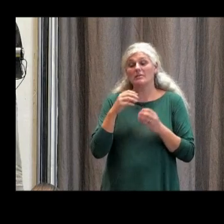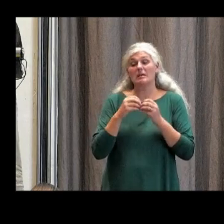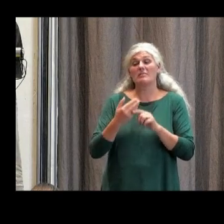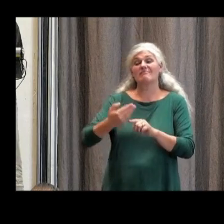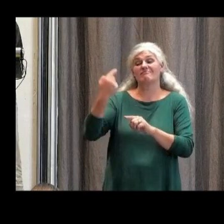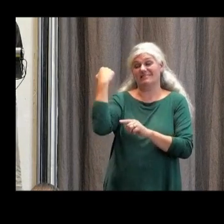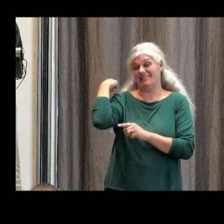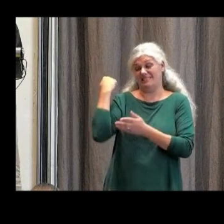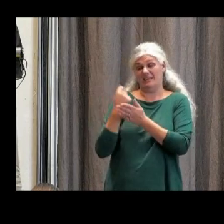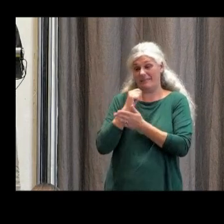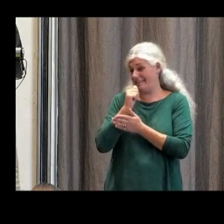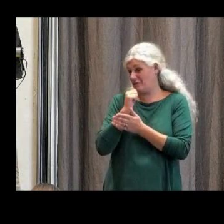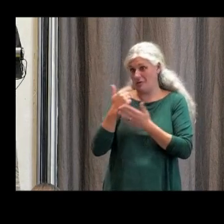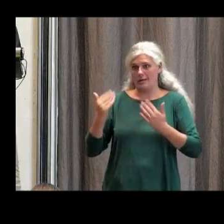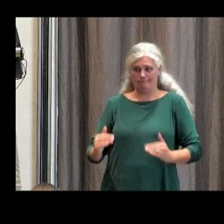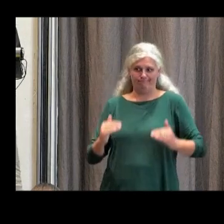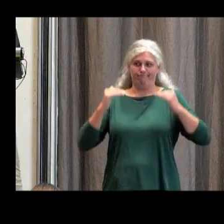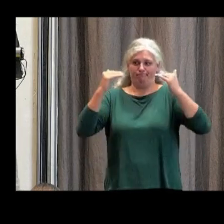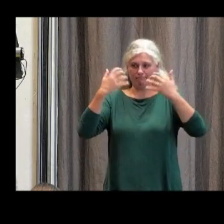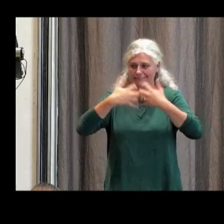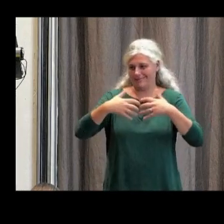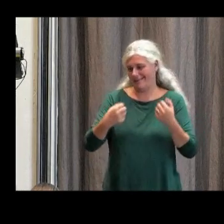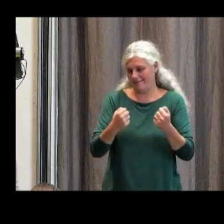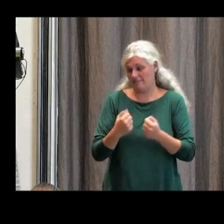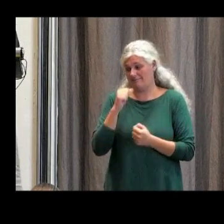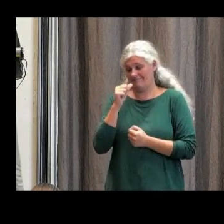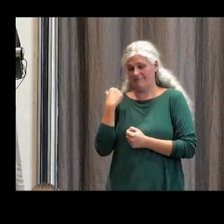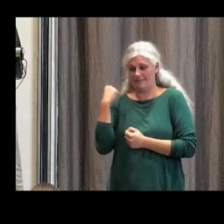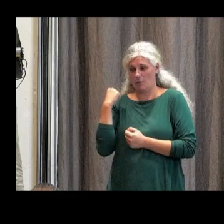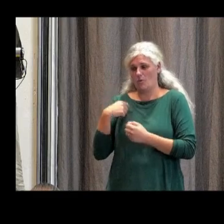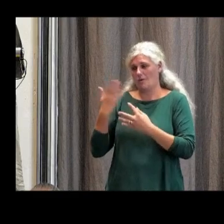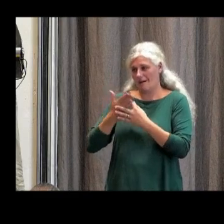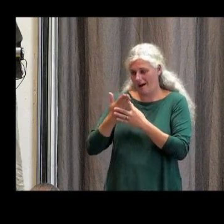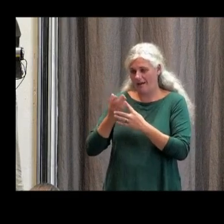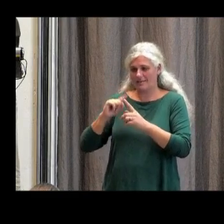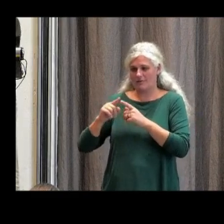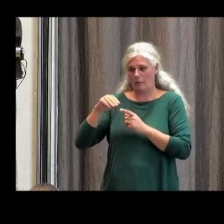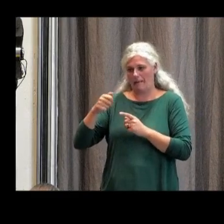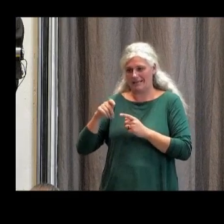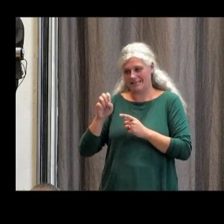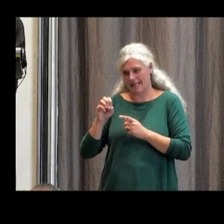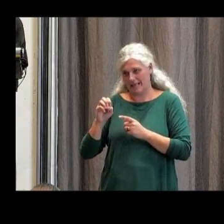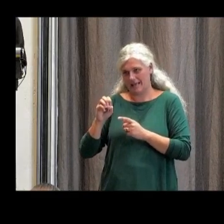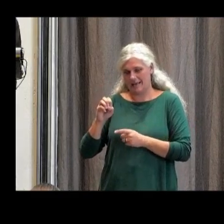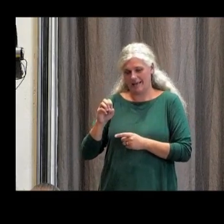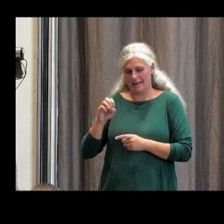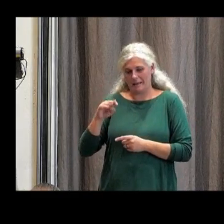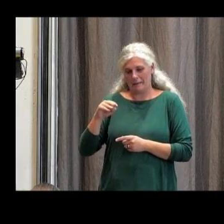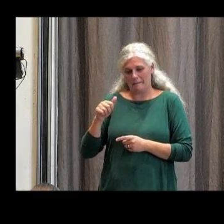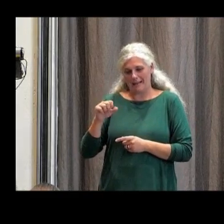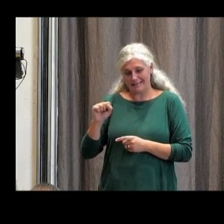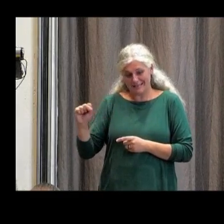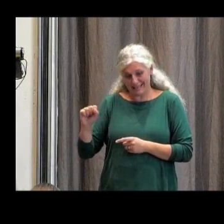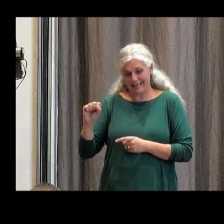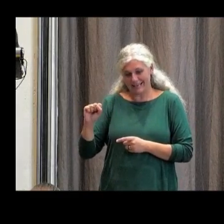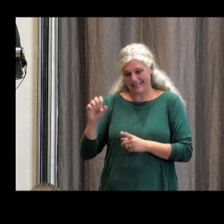at the time, he didn't have what we have, he didn't have access to a mass spectrometer at the time. So this